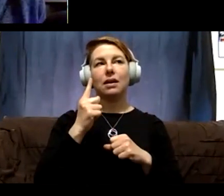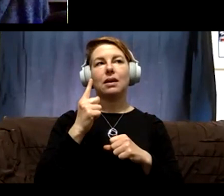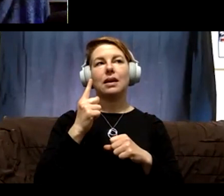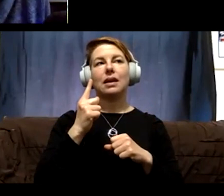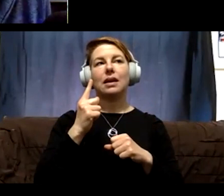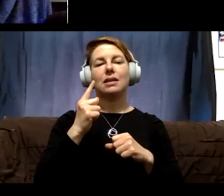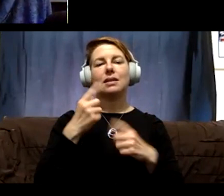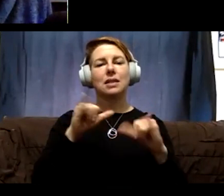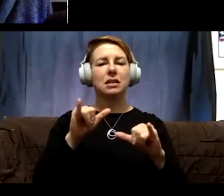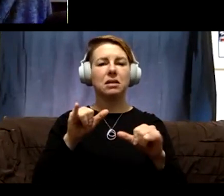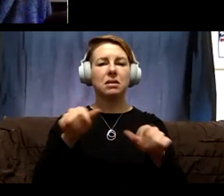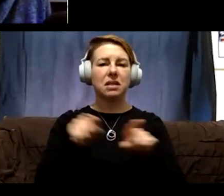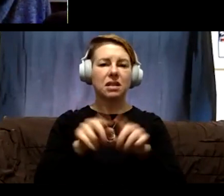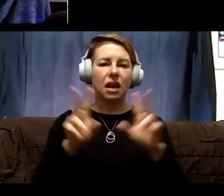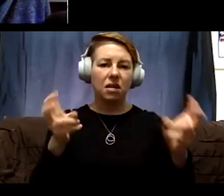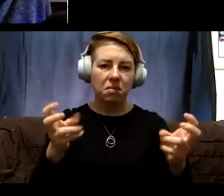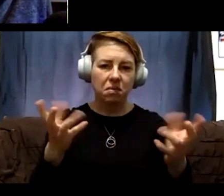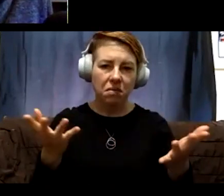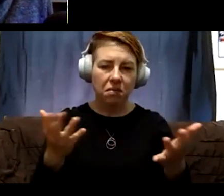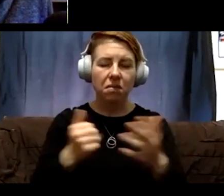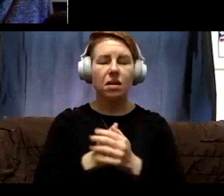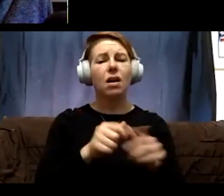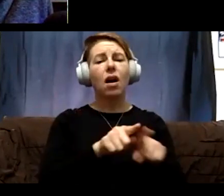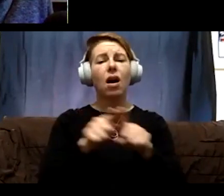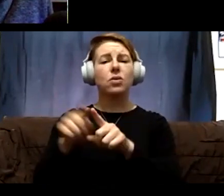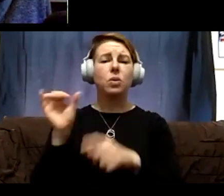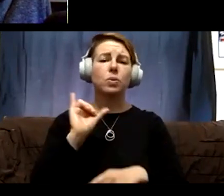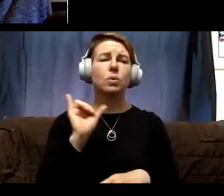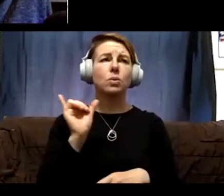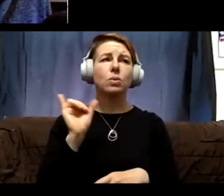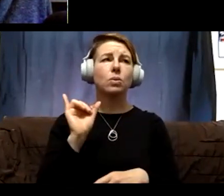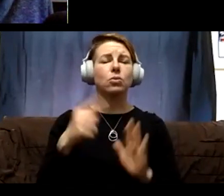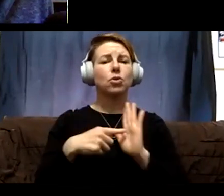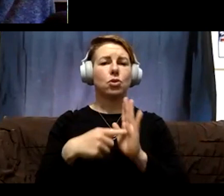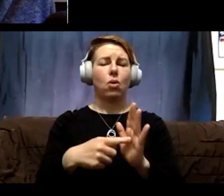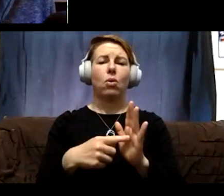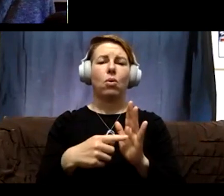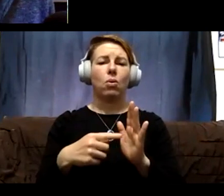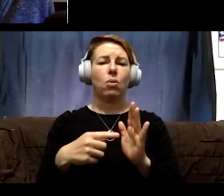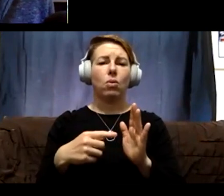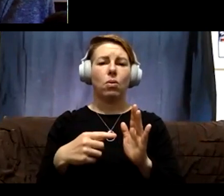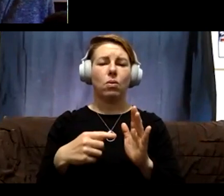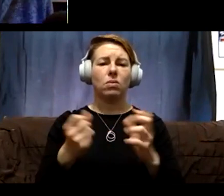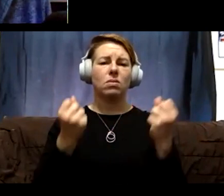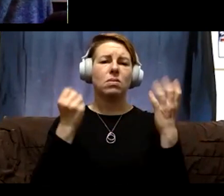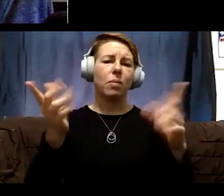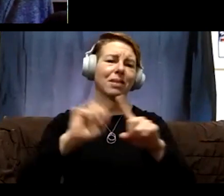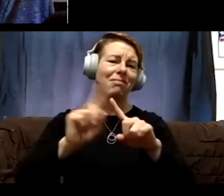And also too, that's just to sort of show that there is such a multiplicity of experience, right?